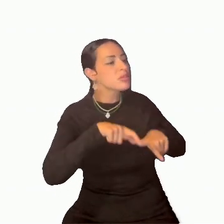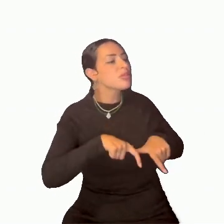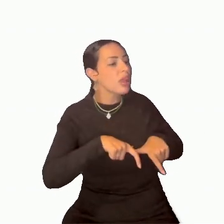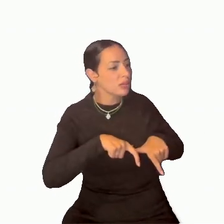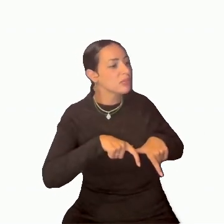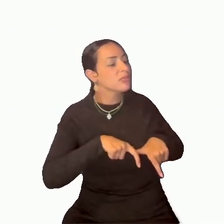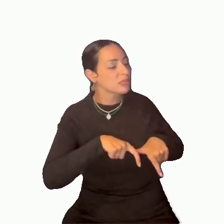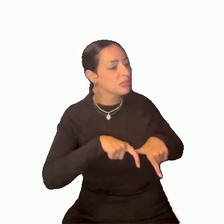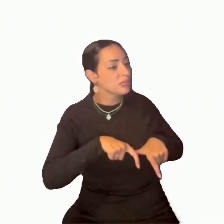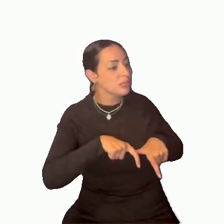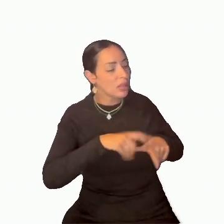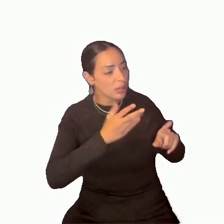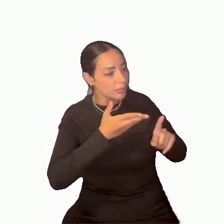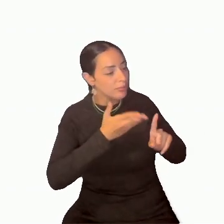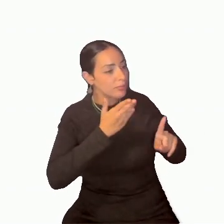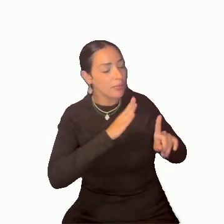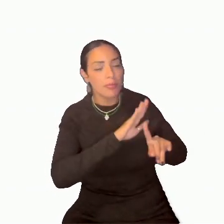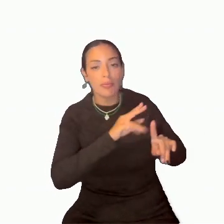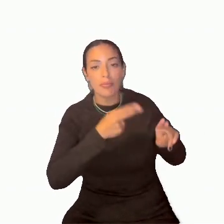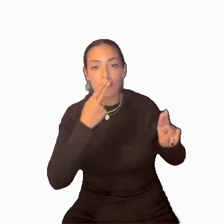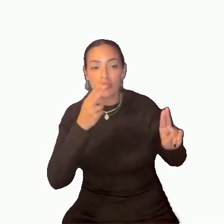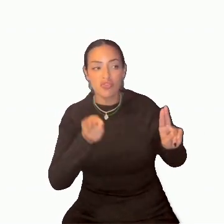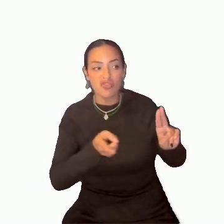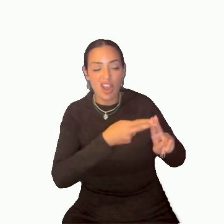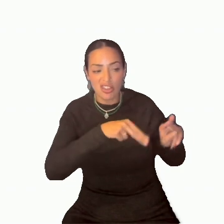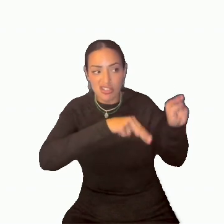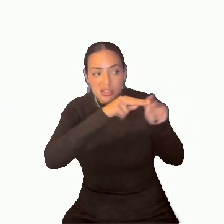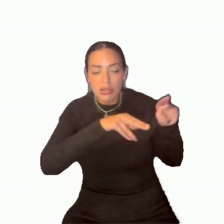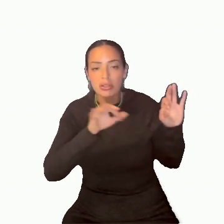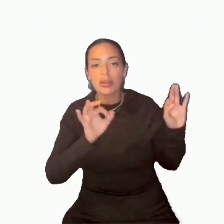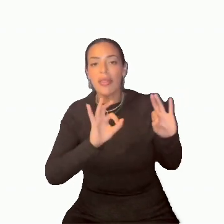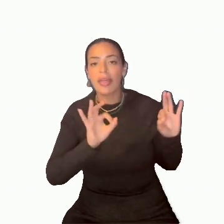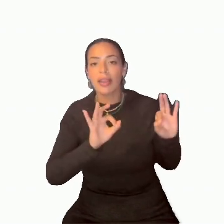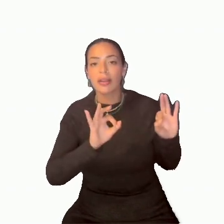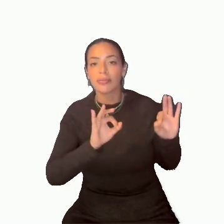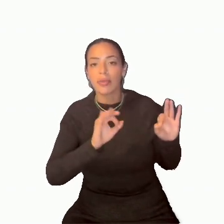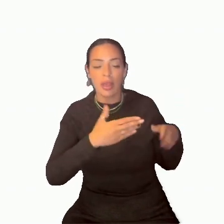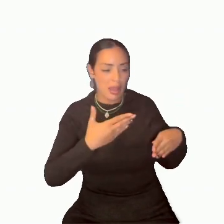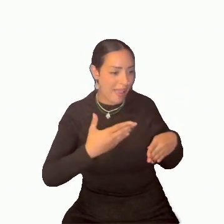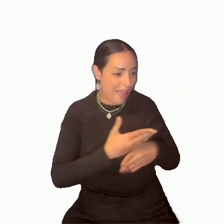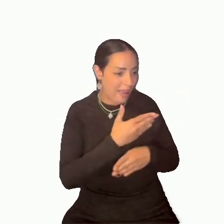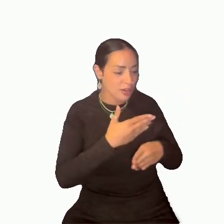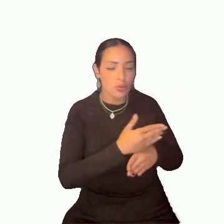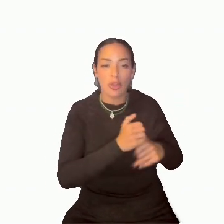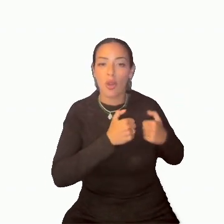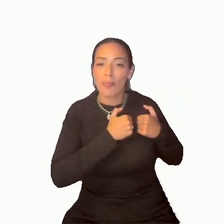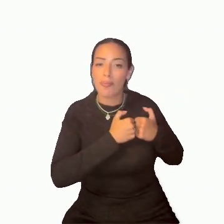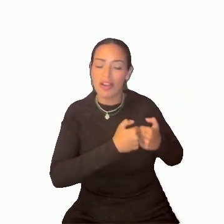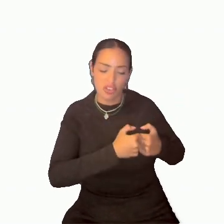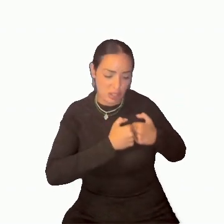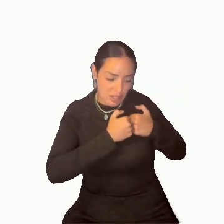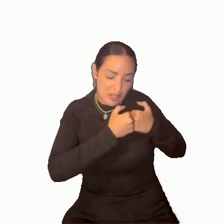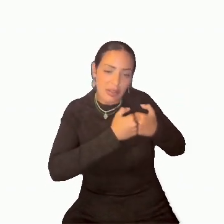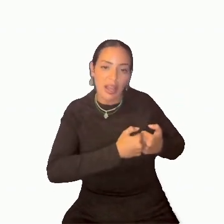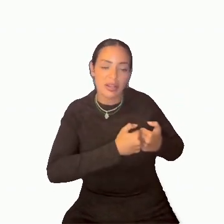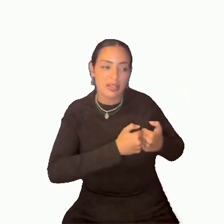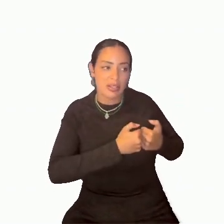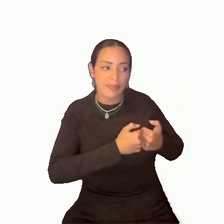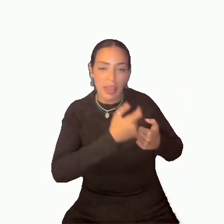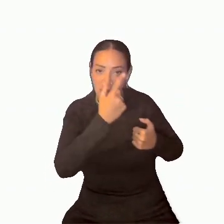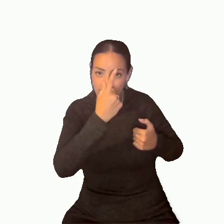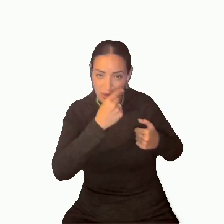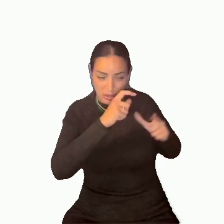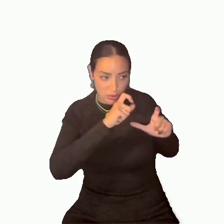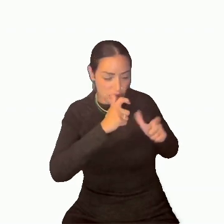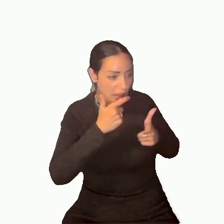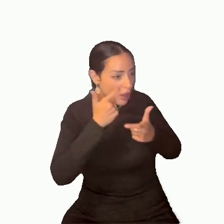ability to notice and withhold judgment, the intent to act with compassion, empathy and kindness, the capacity to stay